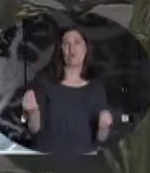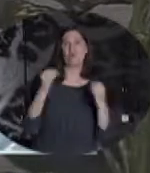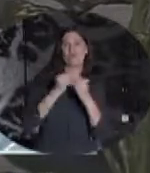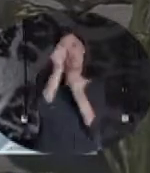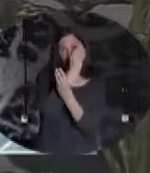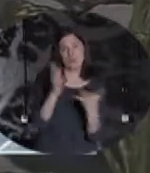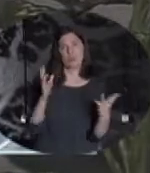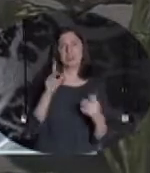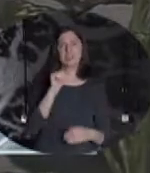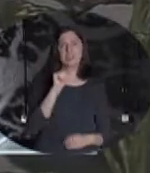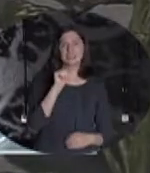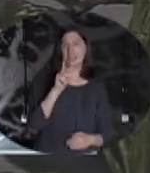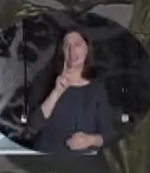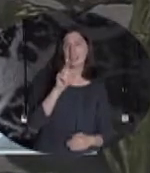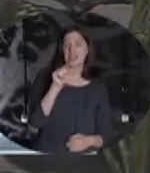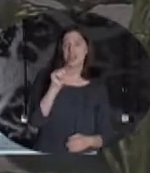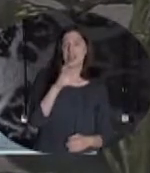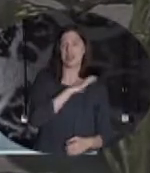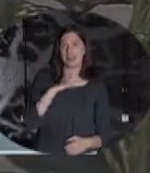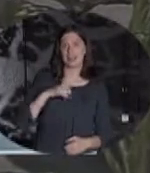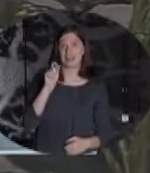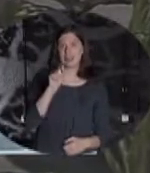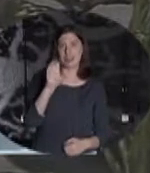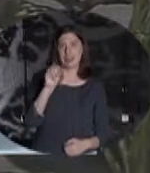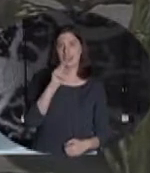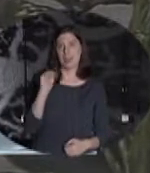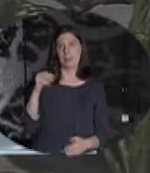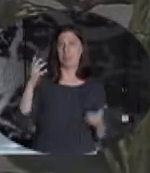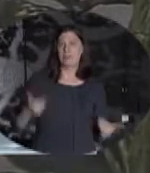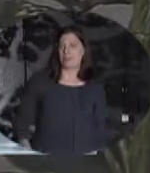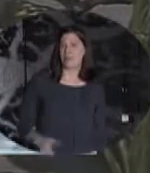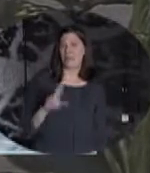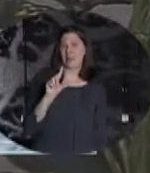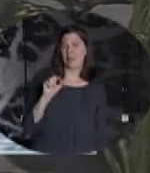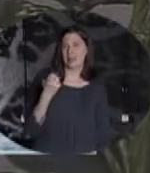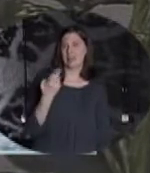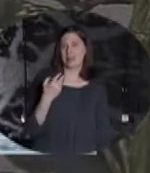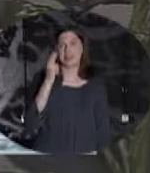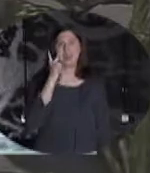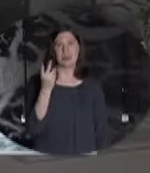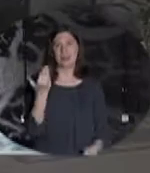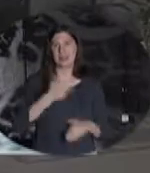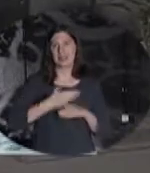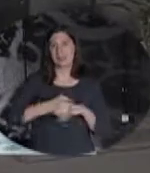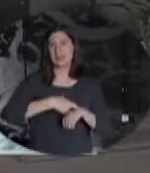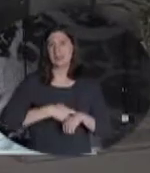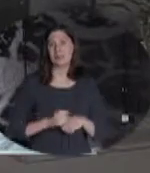also for you at tv20cleveland.com. I'm Leah Haslidge. Until next time.